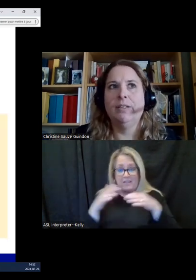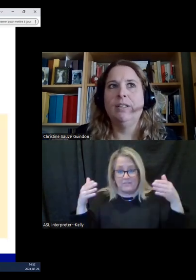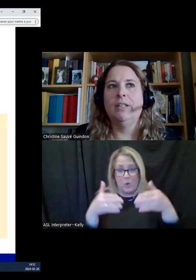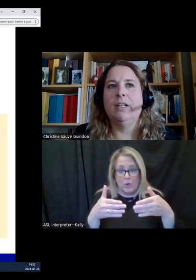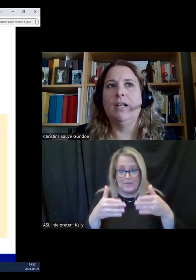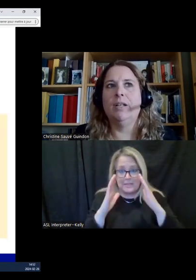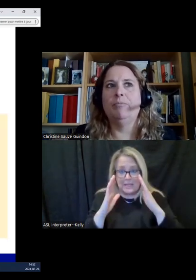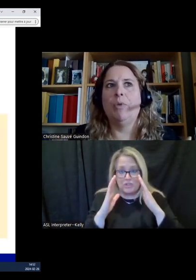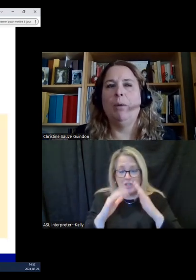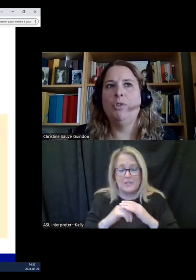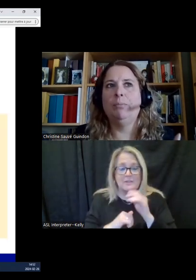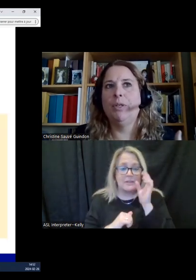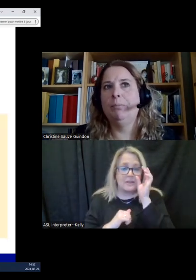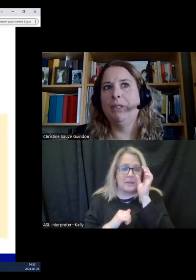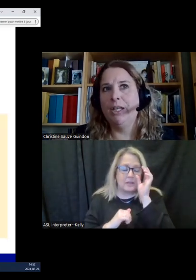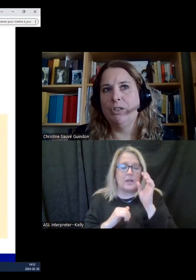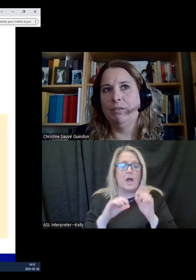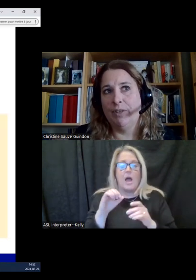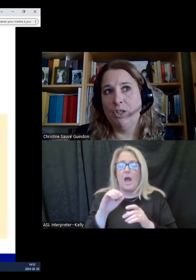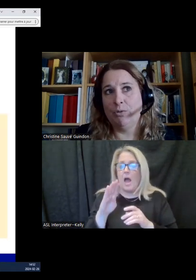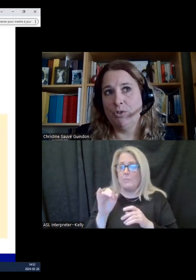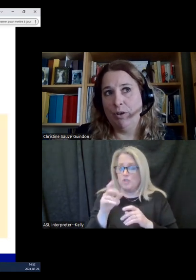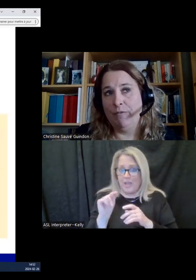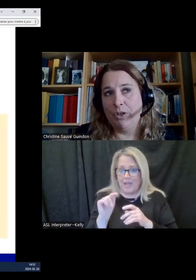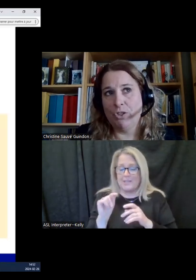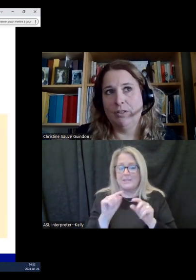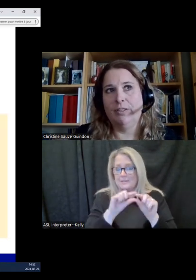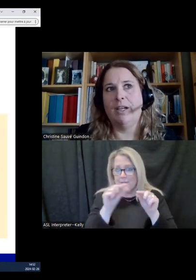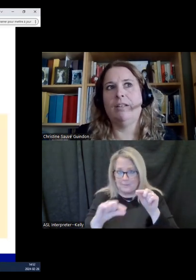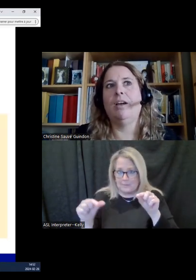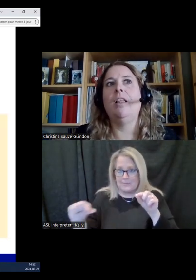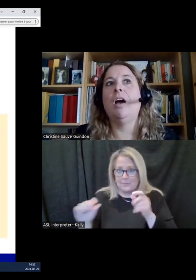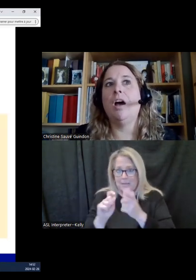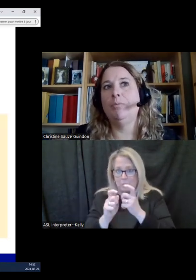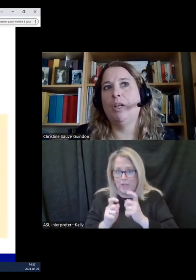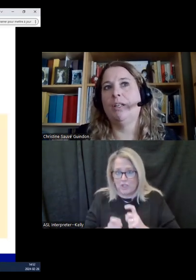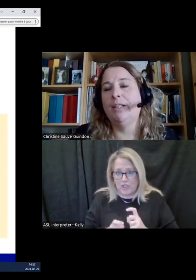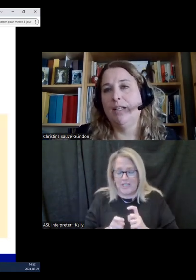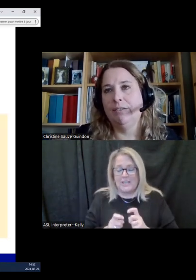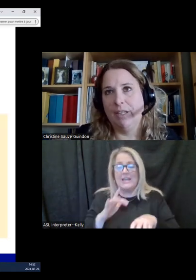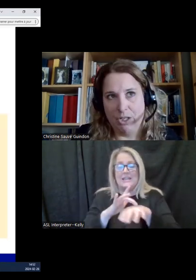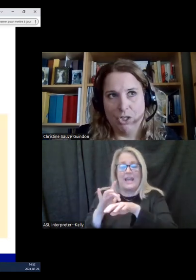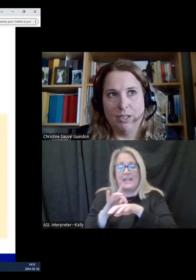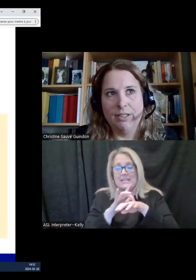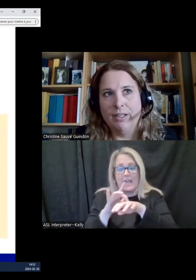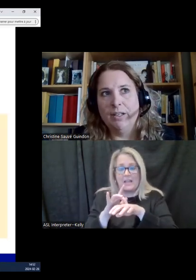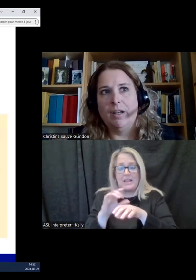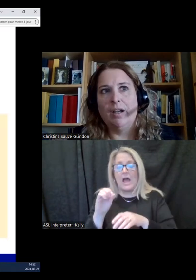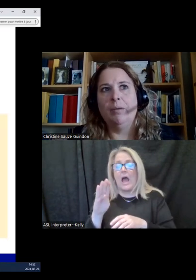attention, object manipulation, ventral stream function, tactile object